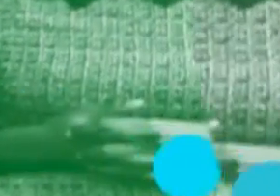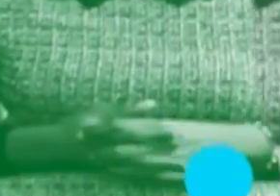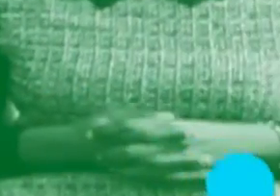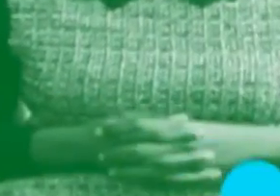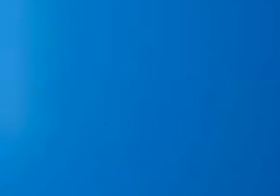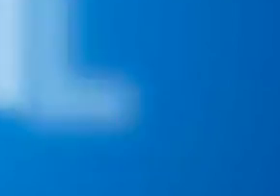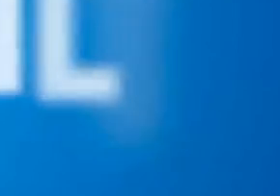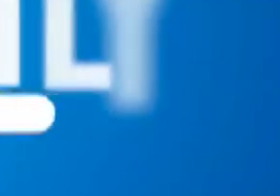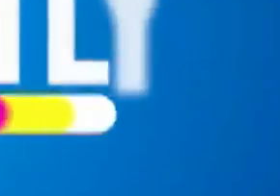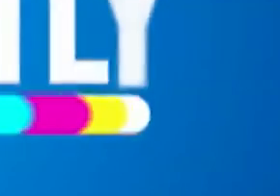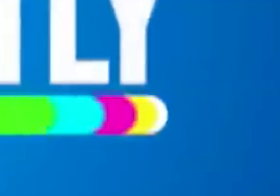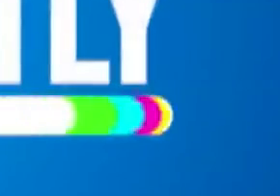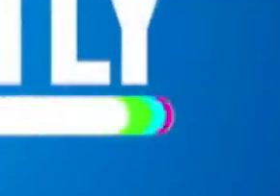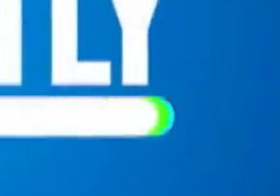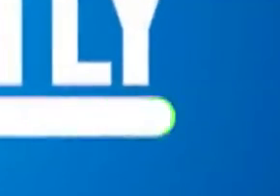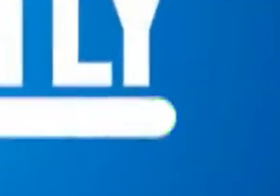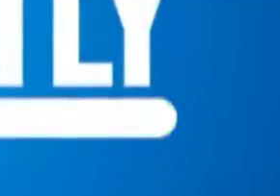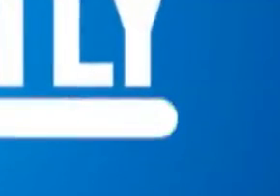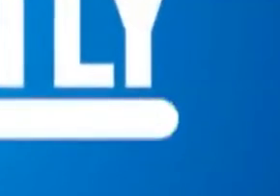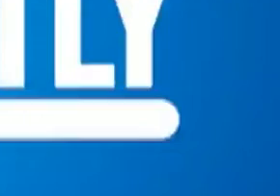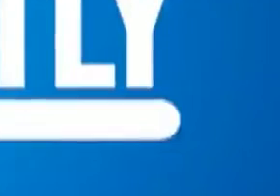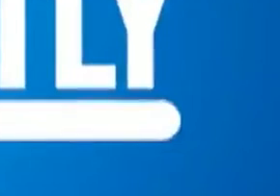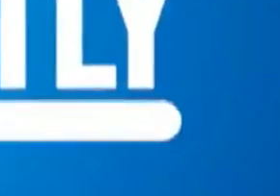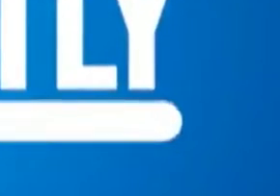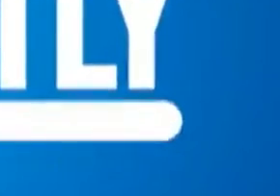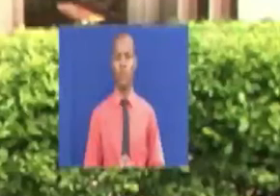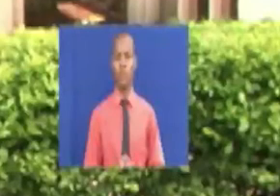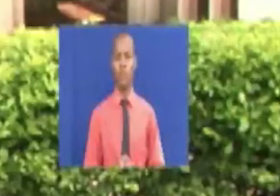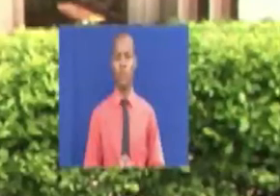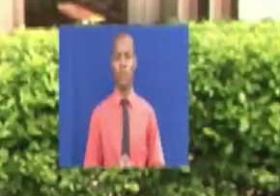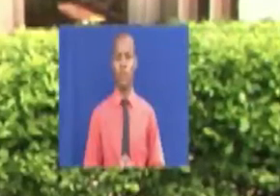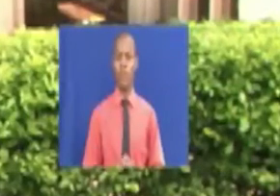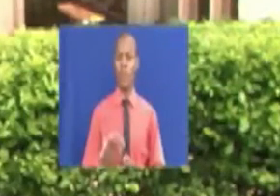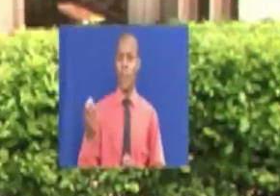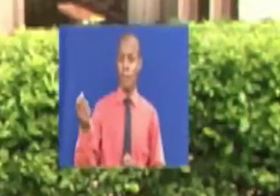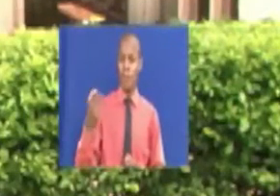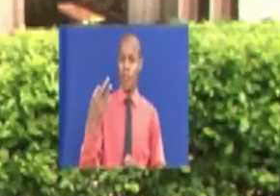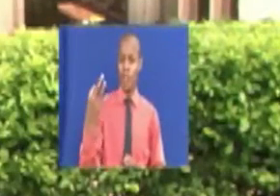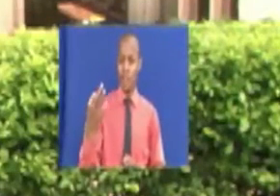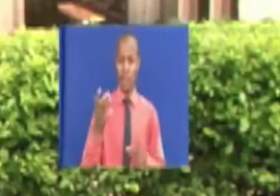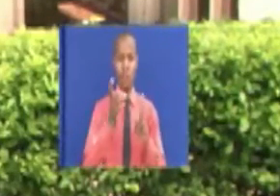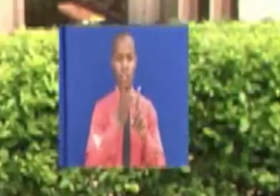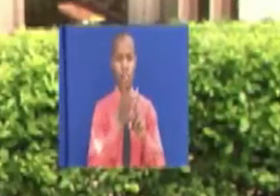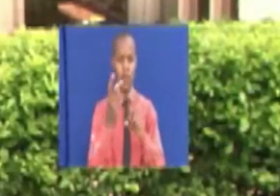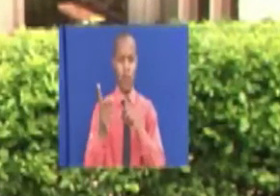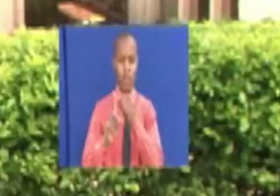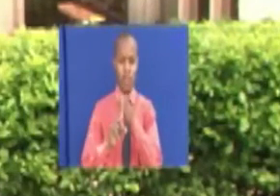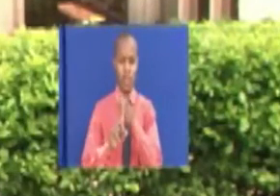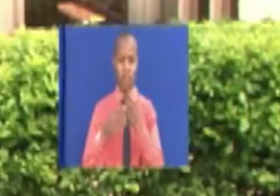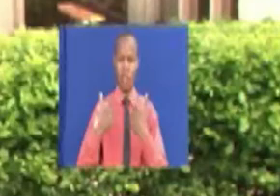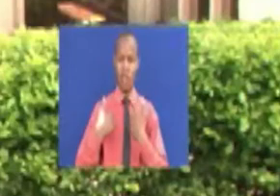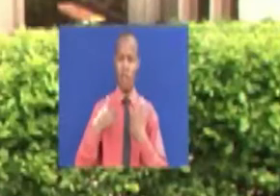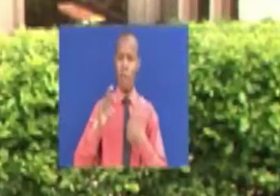differently abled, differently. March 26th is marked as the Purple